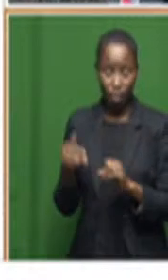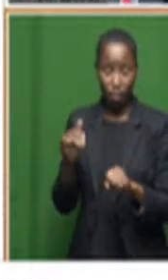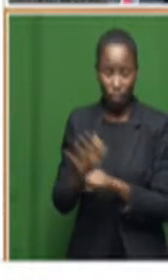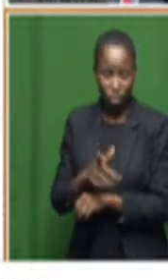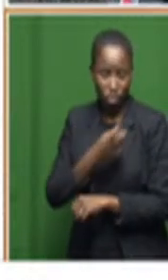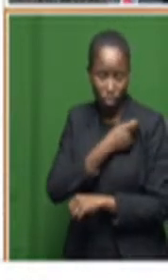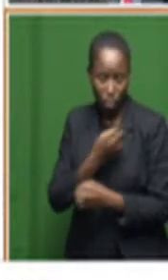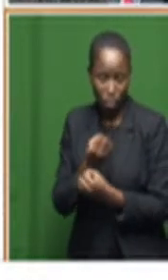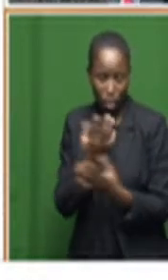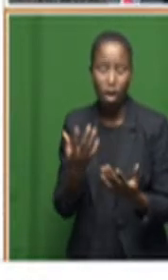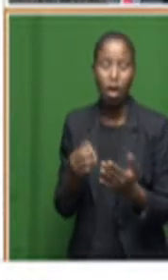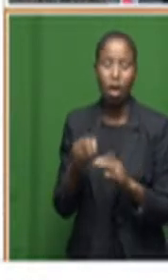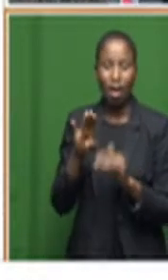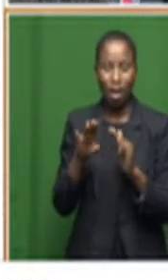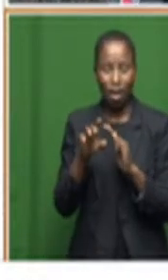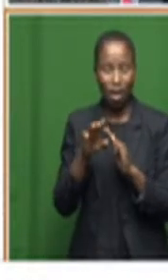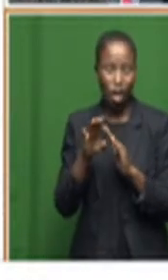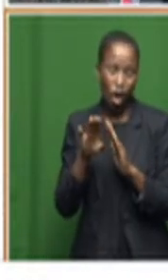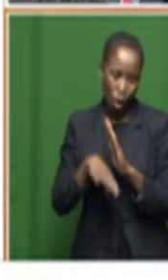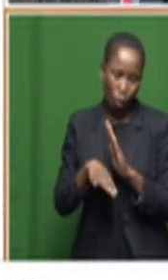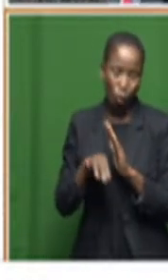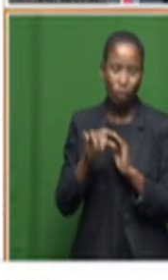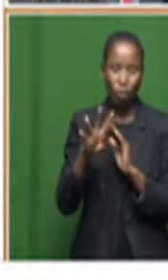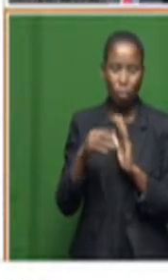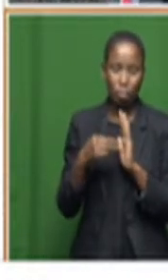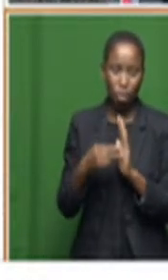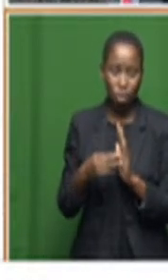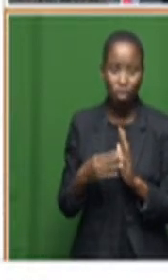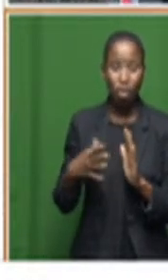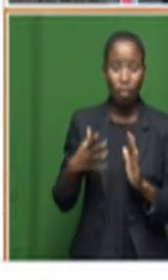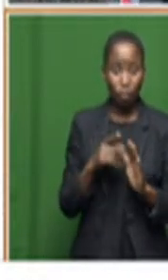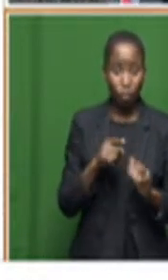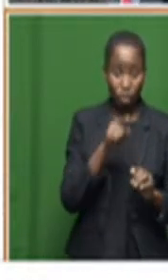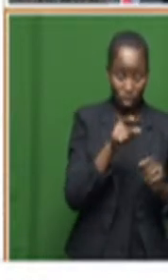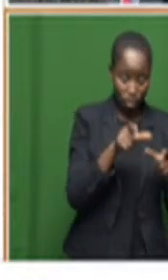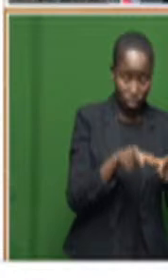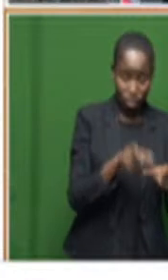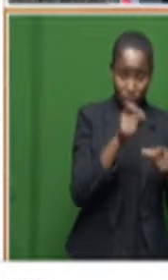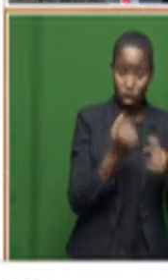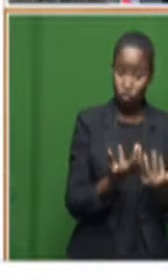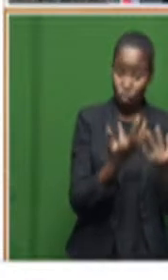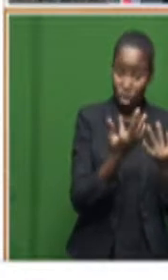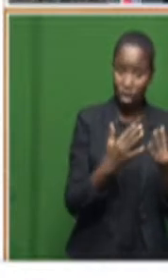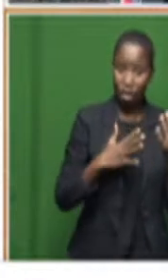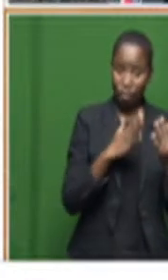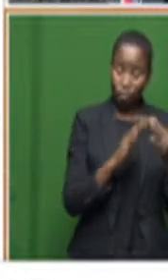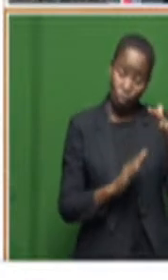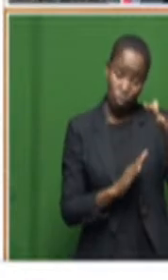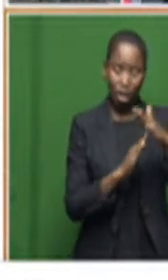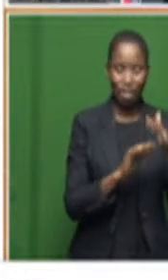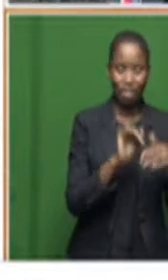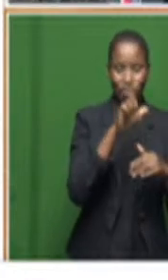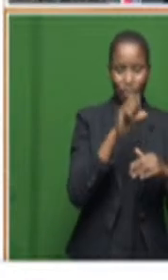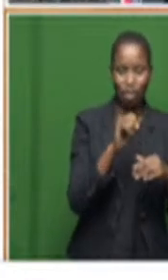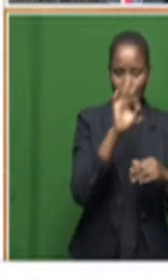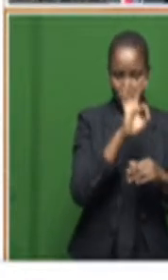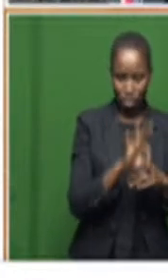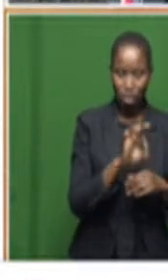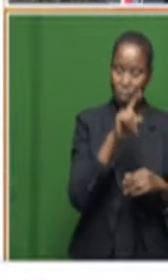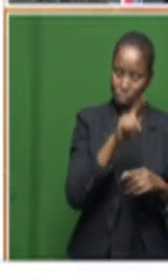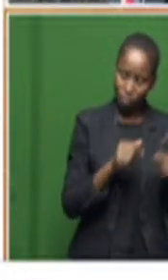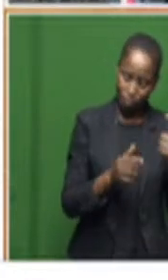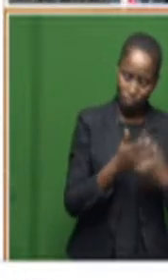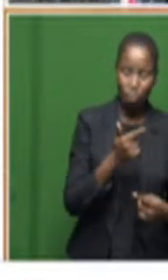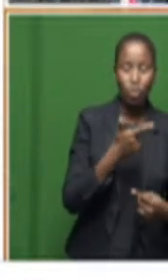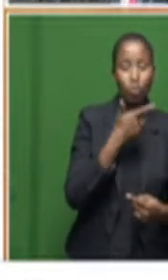under 4 million. We need to get this bar to 70% of the green bar on the left-hand side by Christmas, and